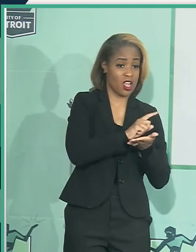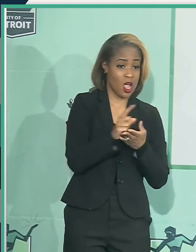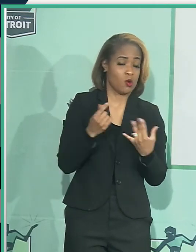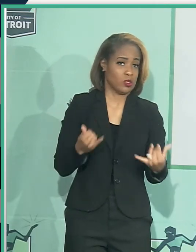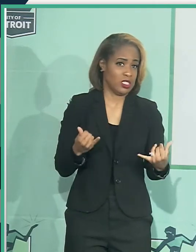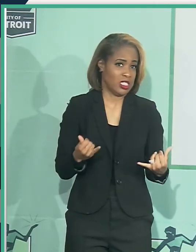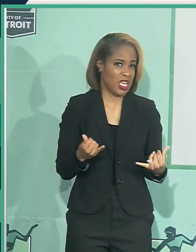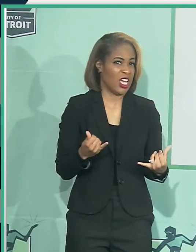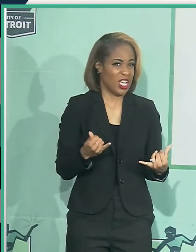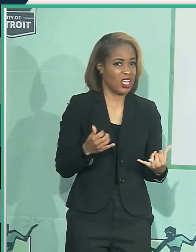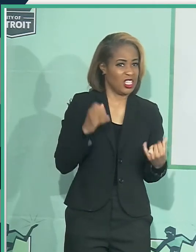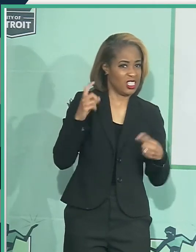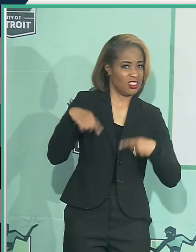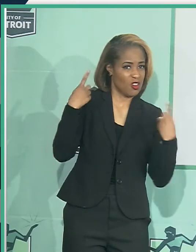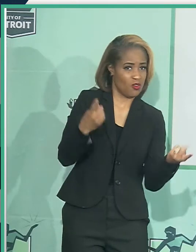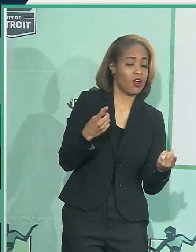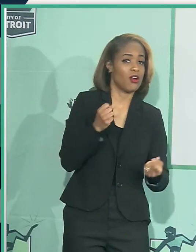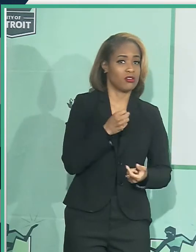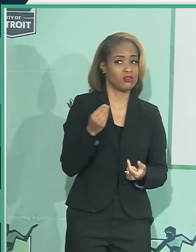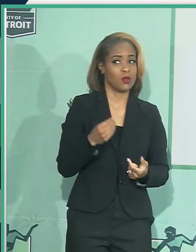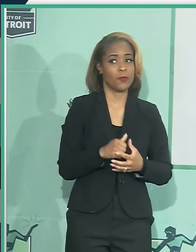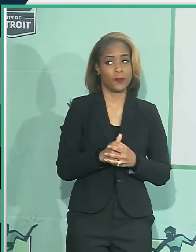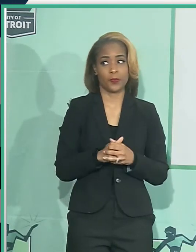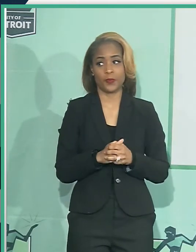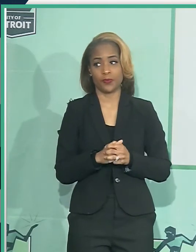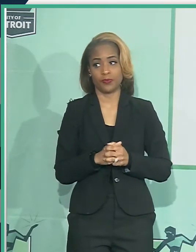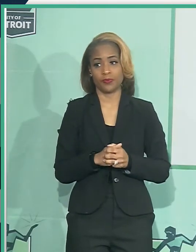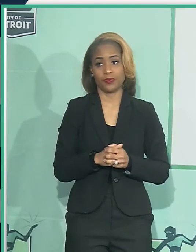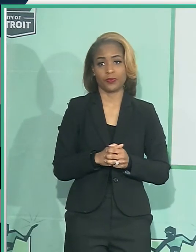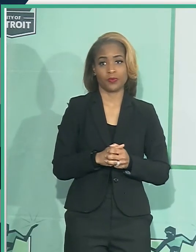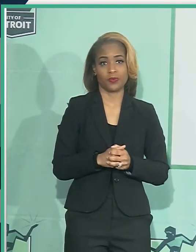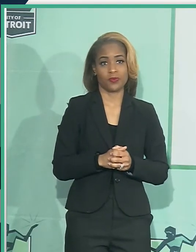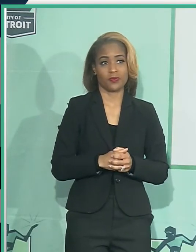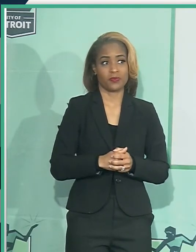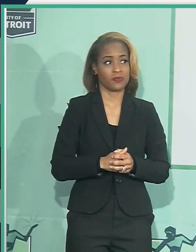more manageable. Okay.